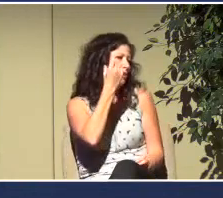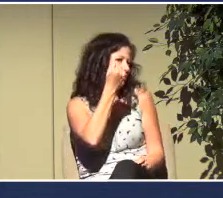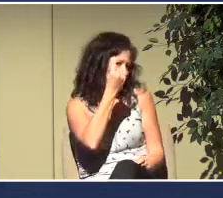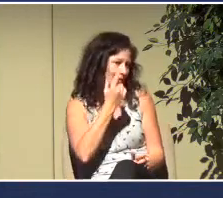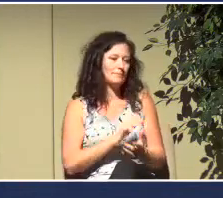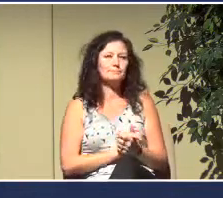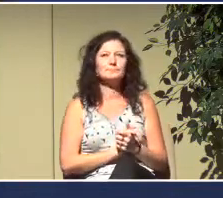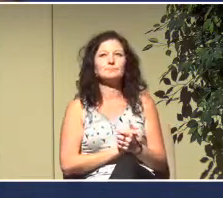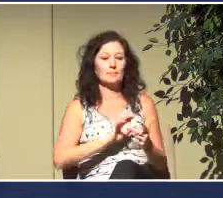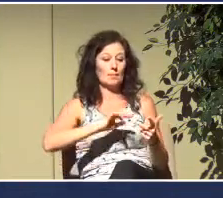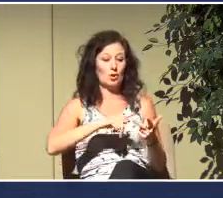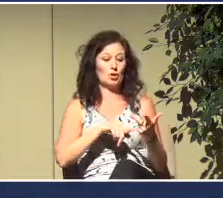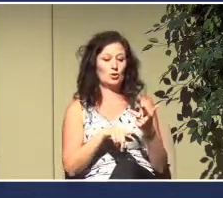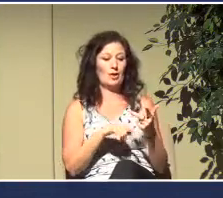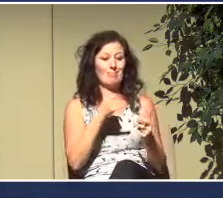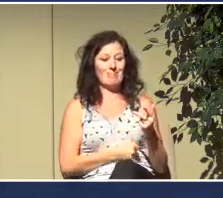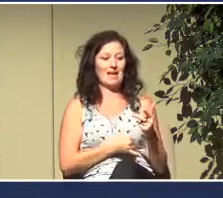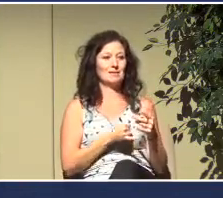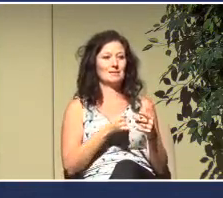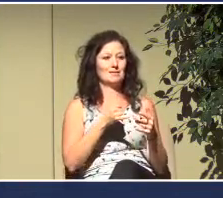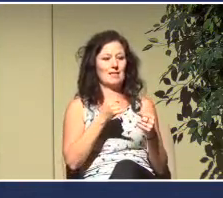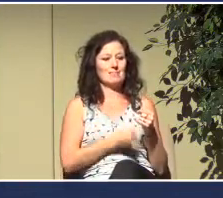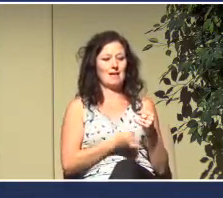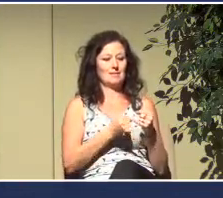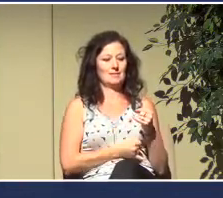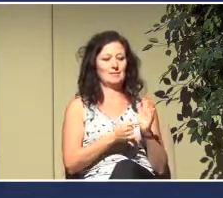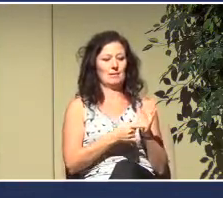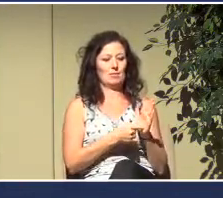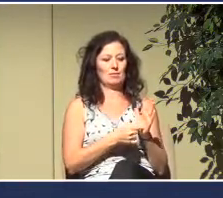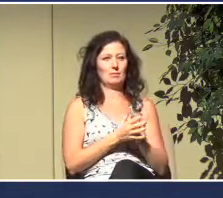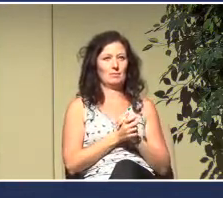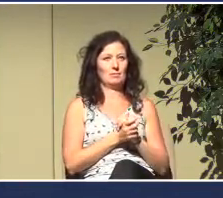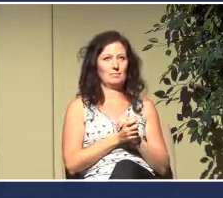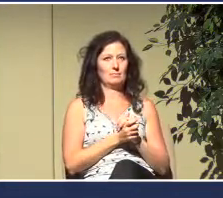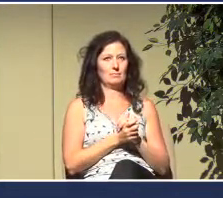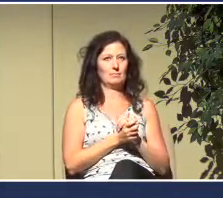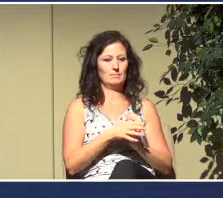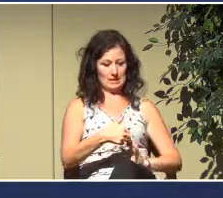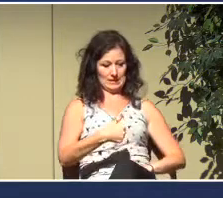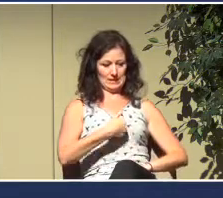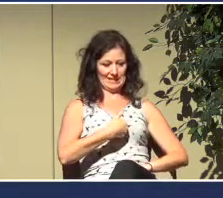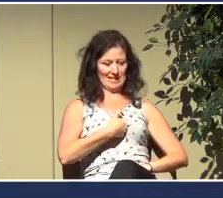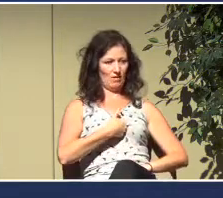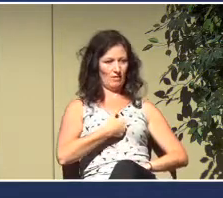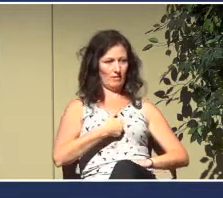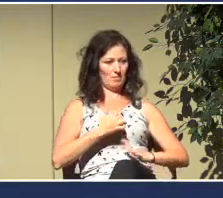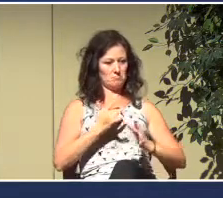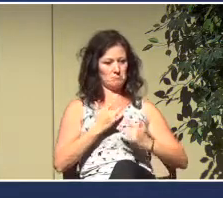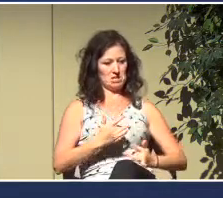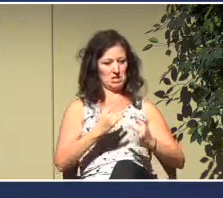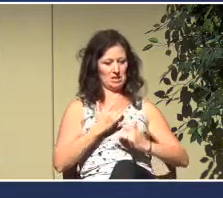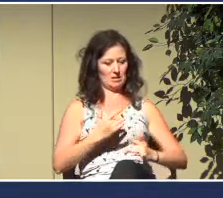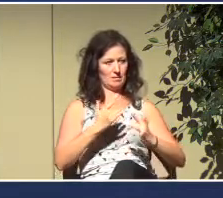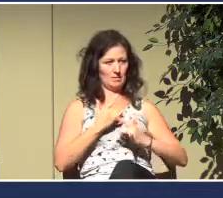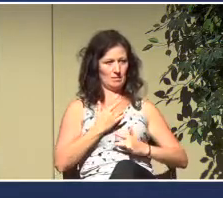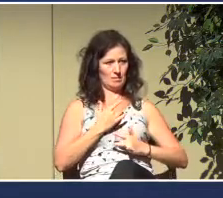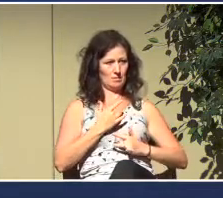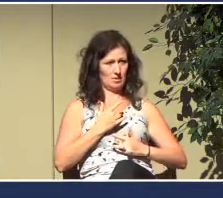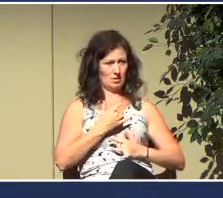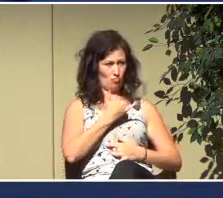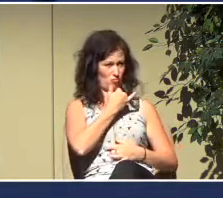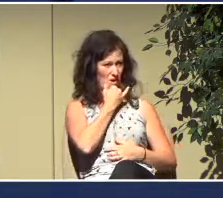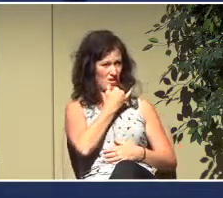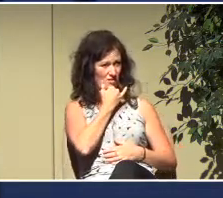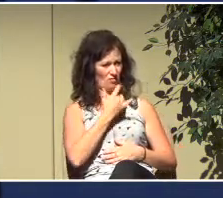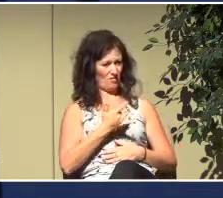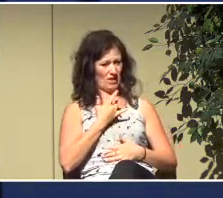understand. Let's do one now, last one, a little bit more nuanced, okay? Self-pity. Is it wrong to feel sad for your,